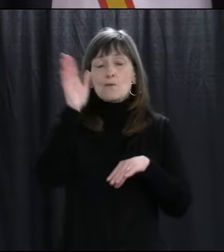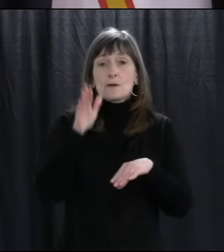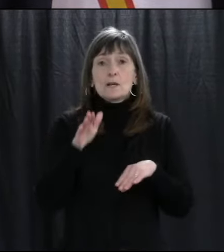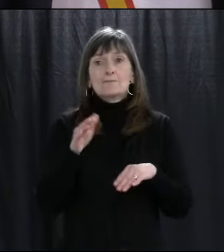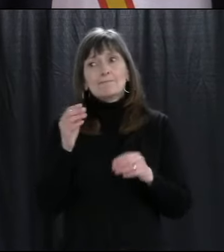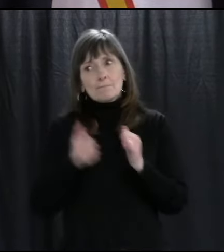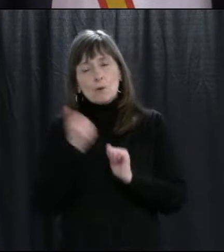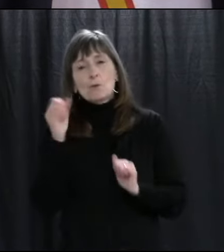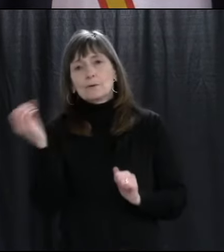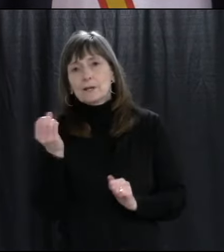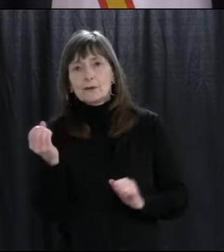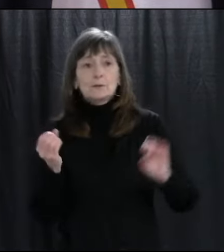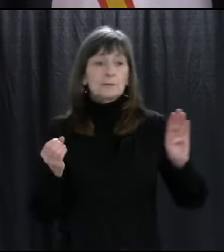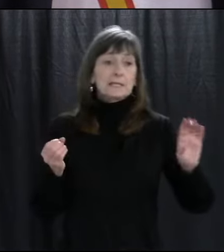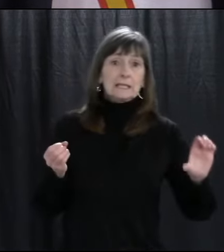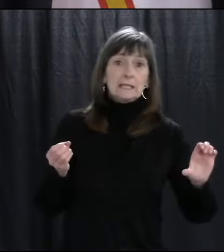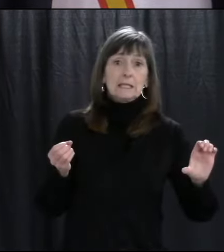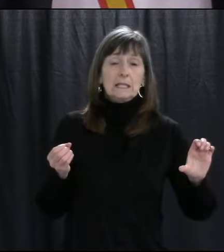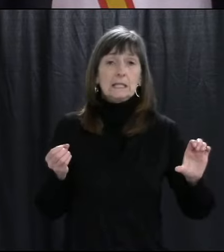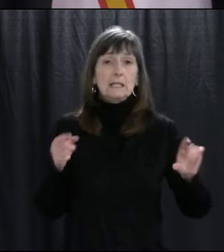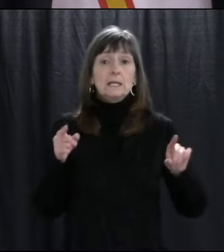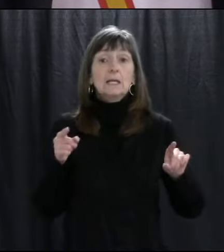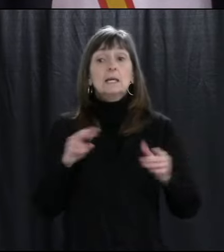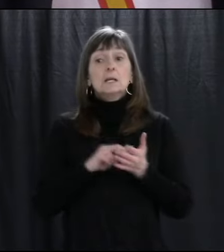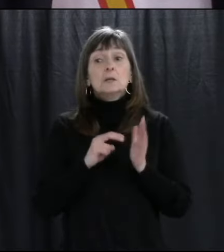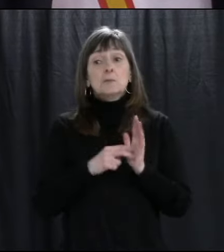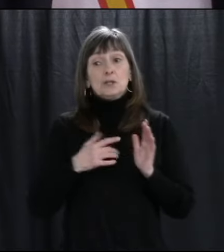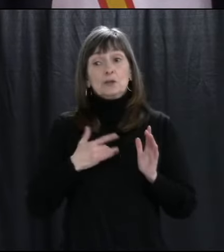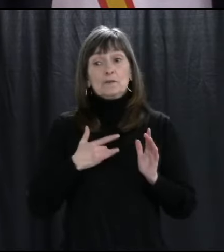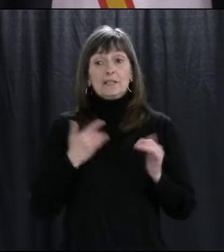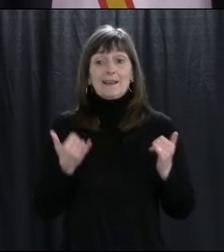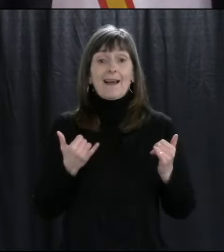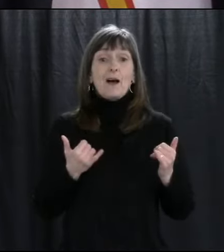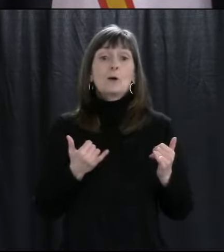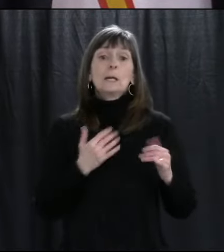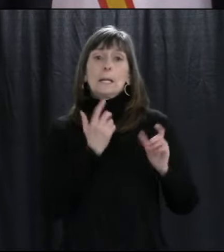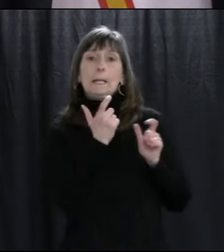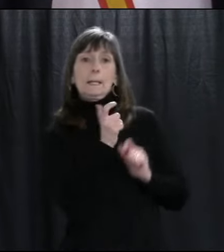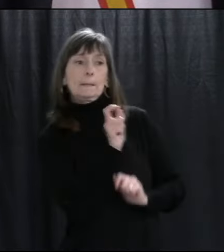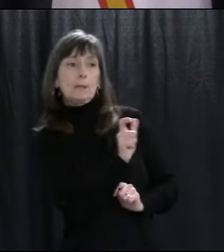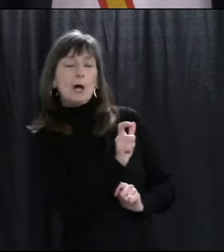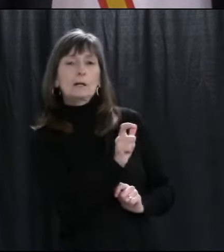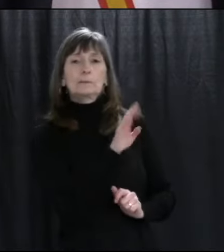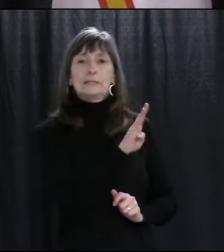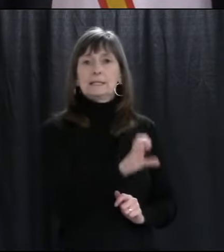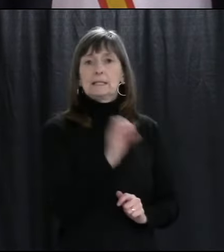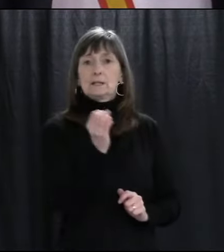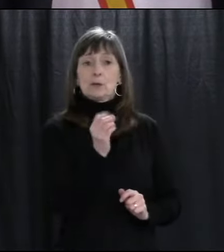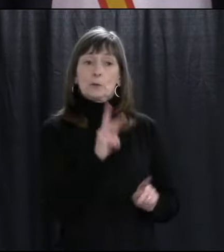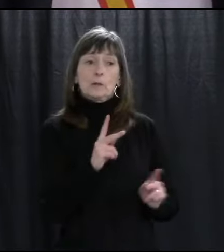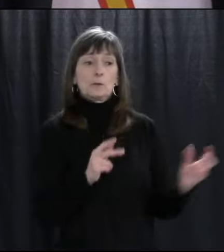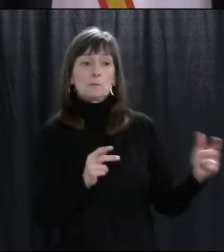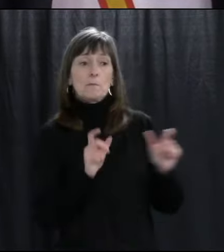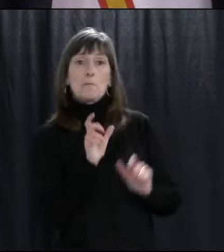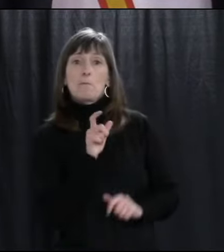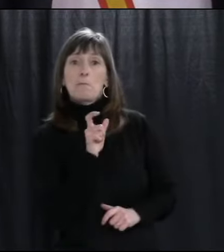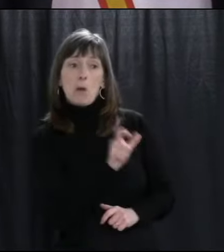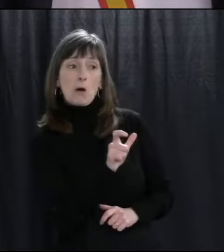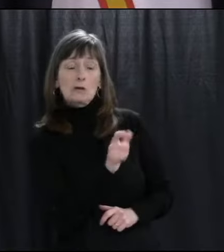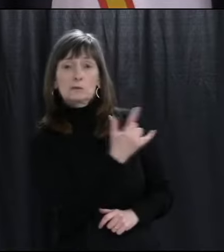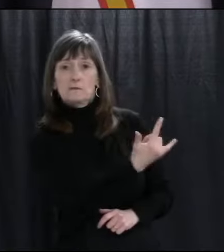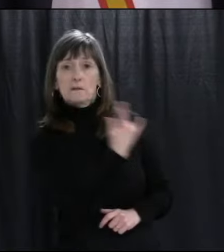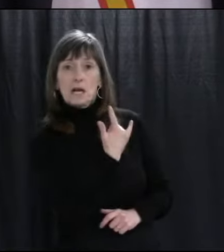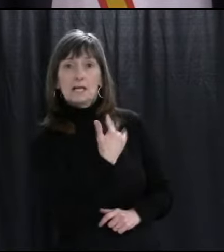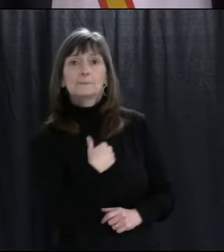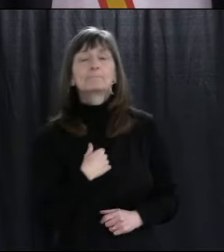to start looking at needing to self-isolate after traveling out of province? So those are questions that we are considering, and we reassess